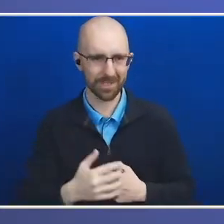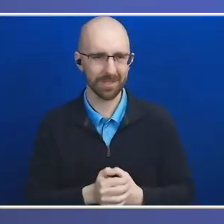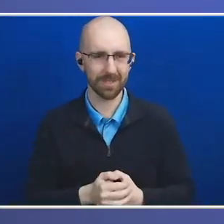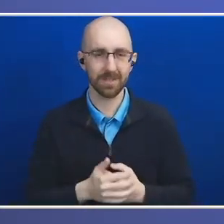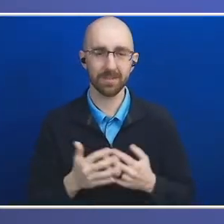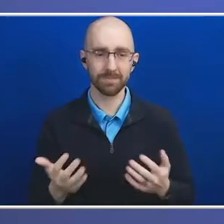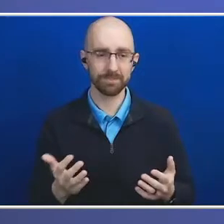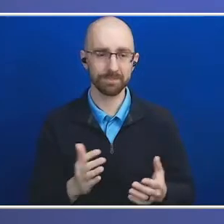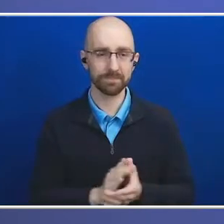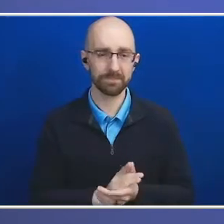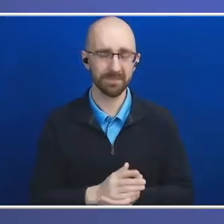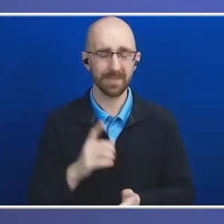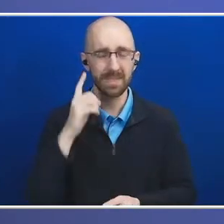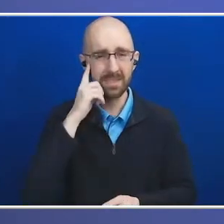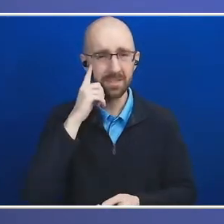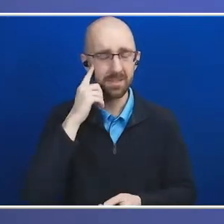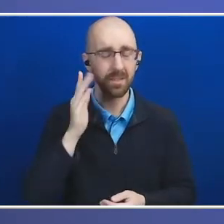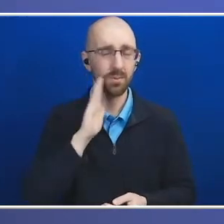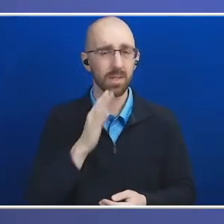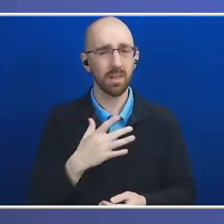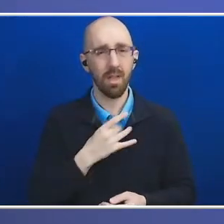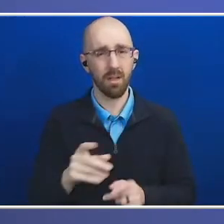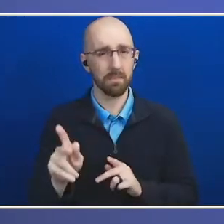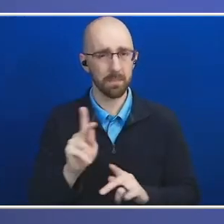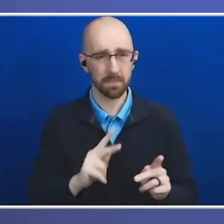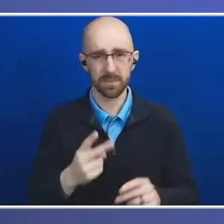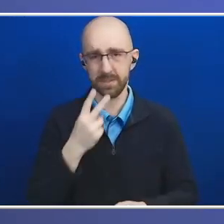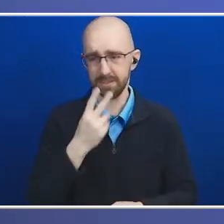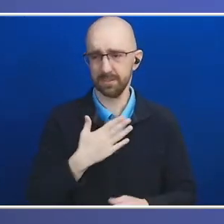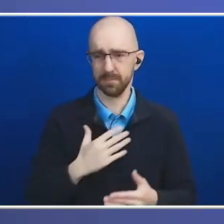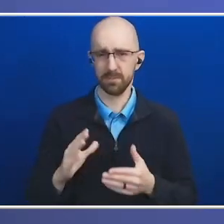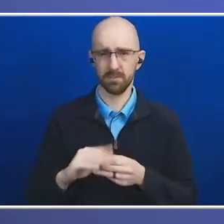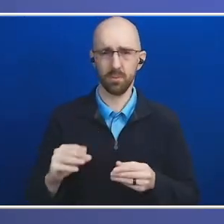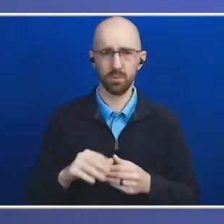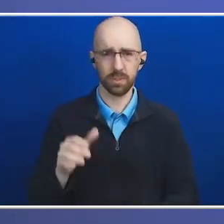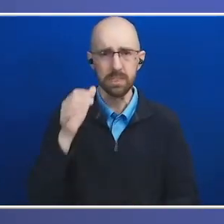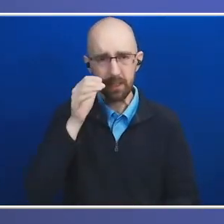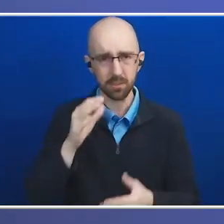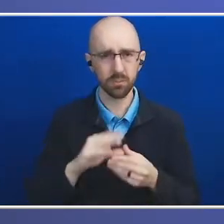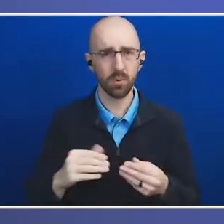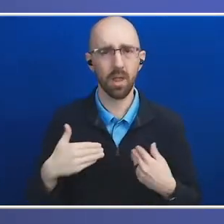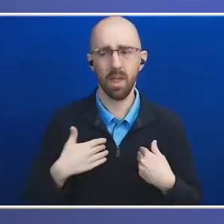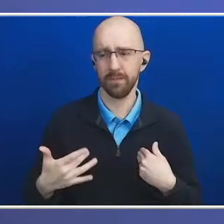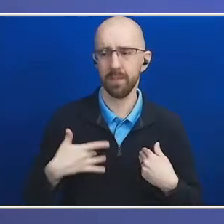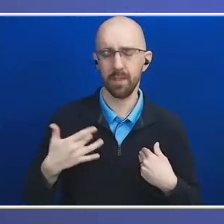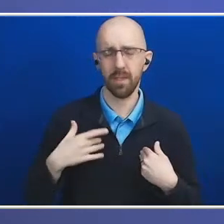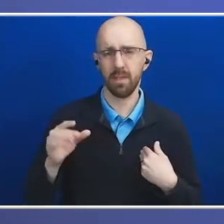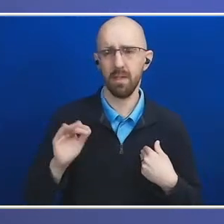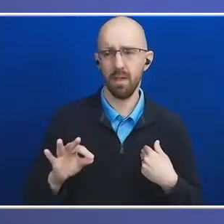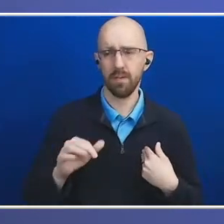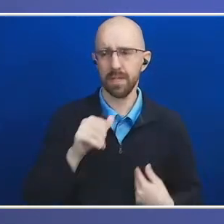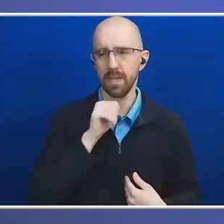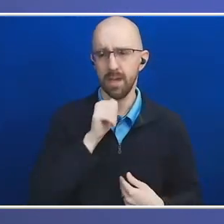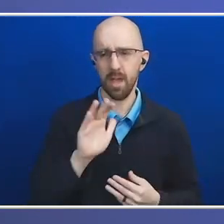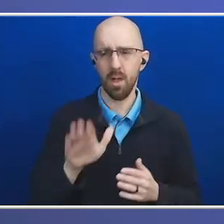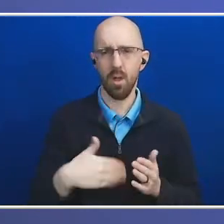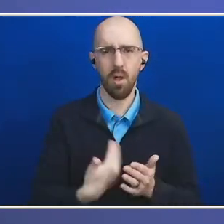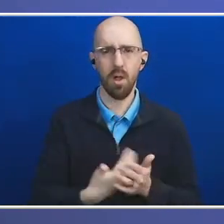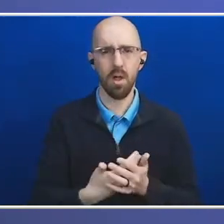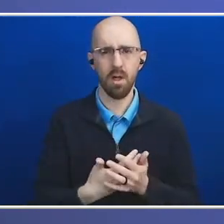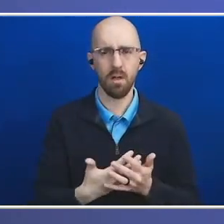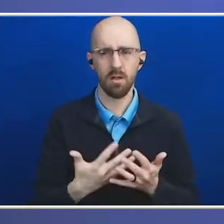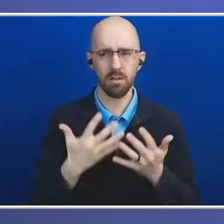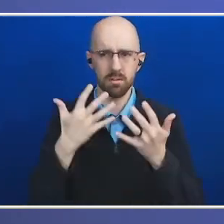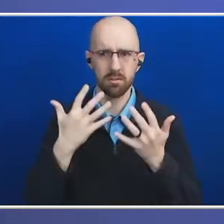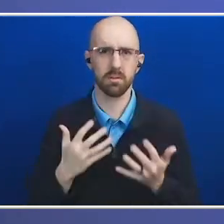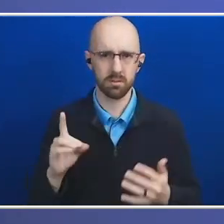think I would like for people to see my story and have the sense of it's not all doom and gloom, that there's still a lot to